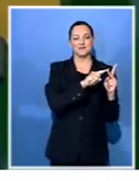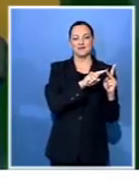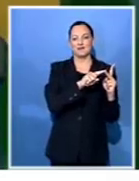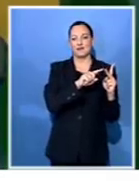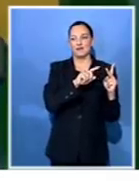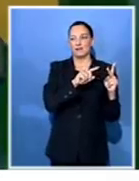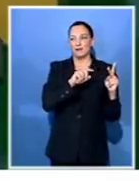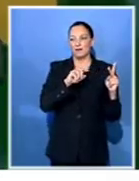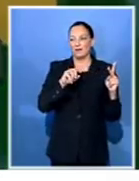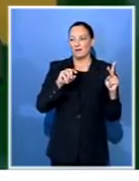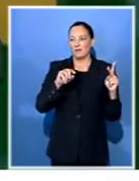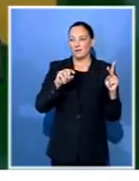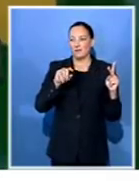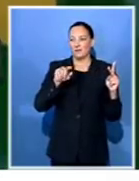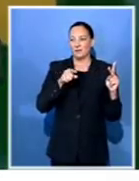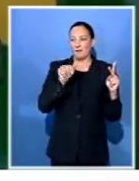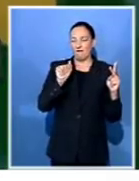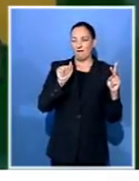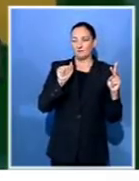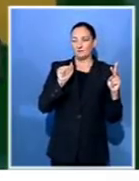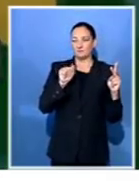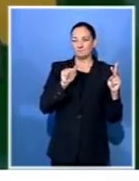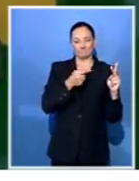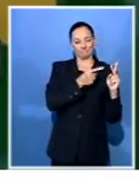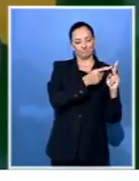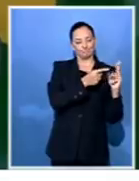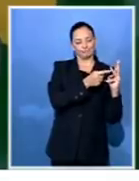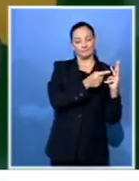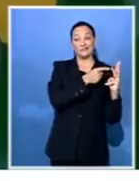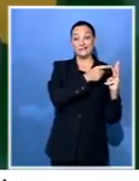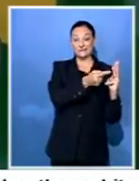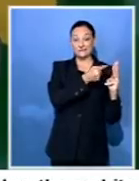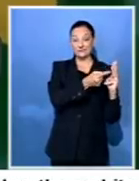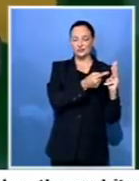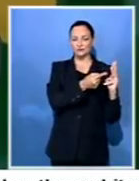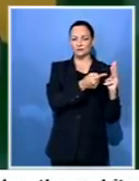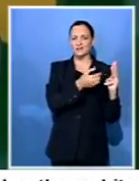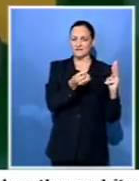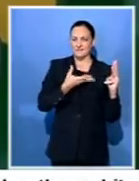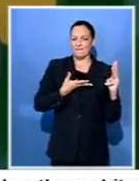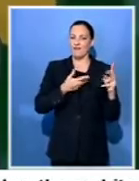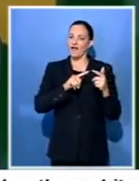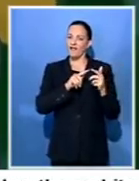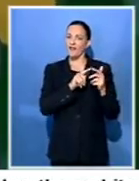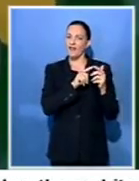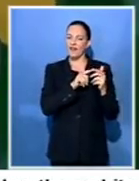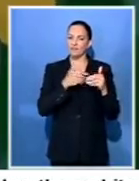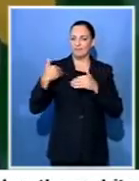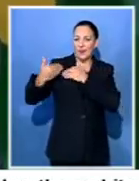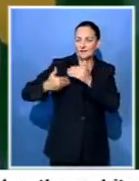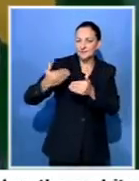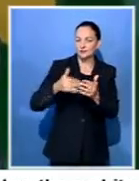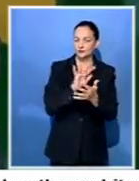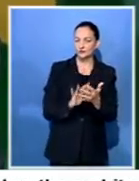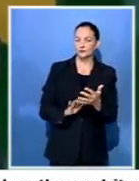Chaskelson, he forged a constitutional legacy that will define our country for